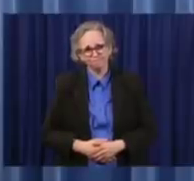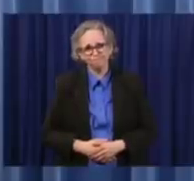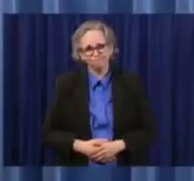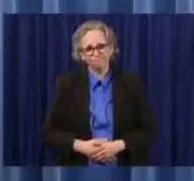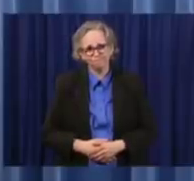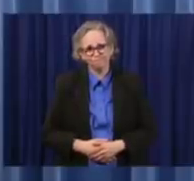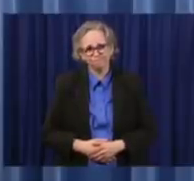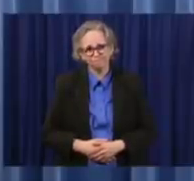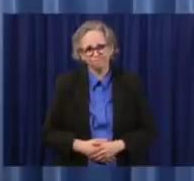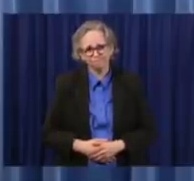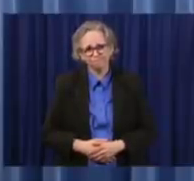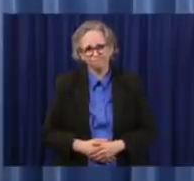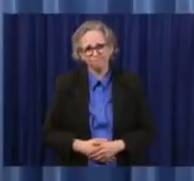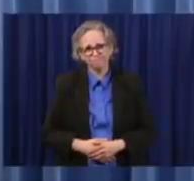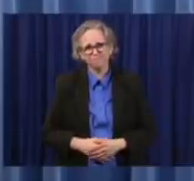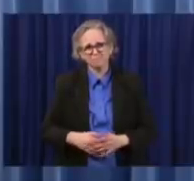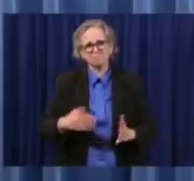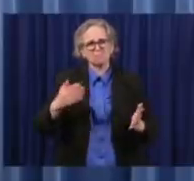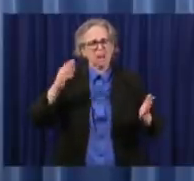it's easy to get upset.